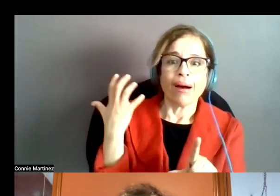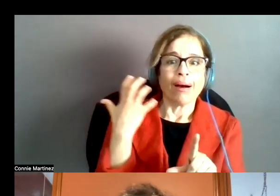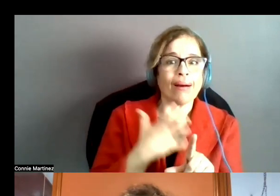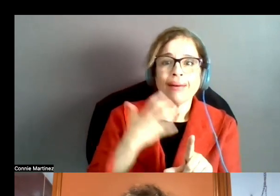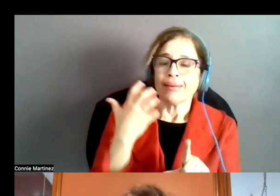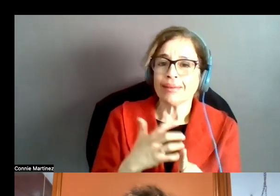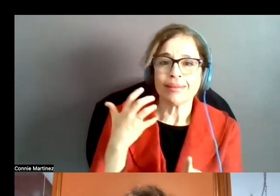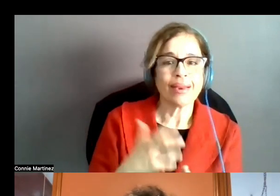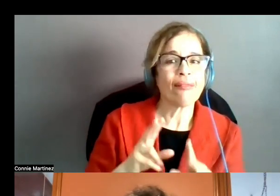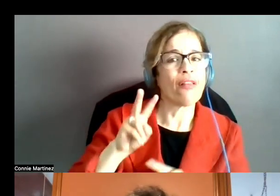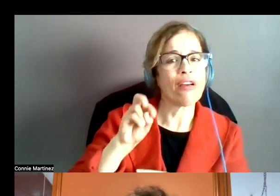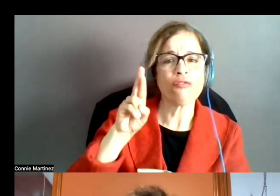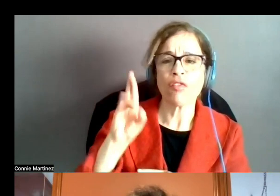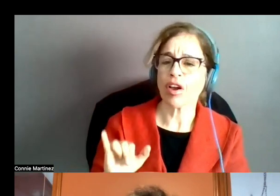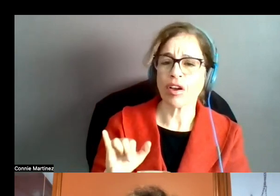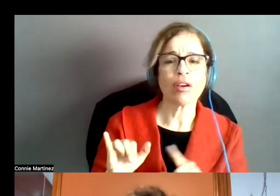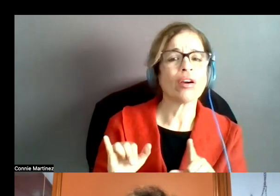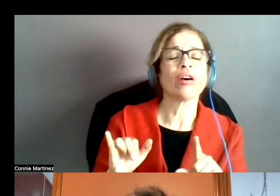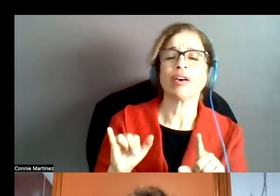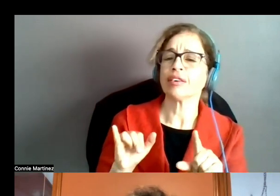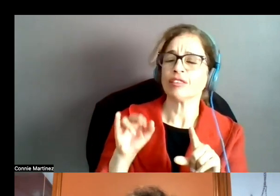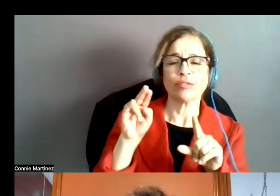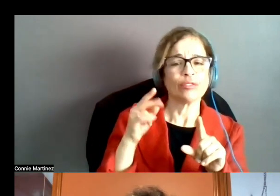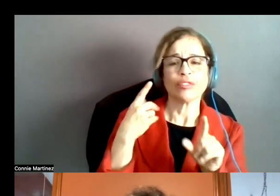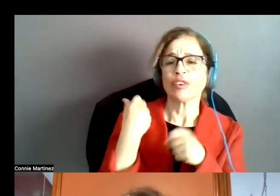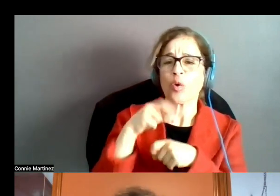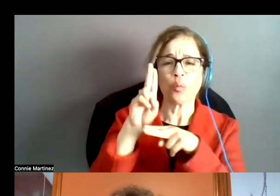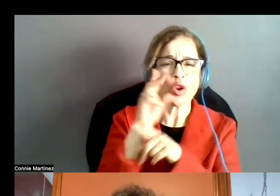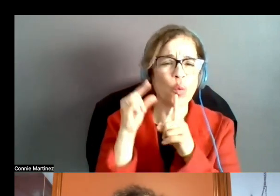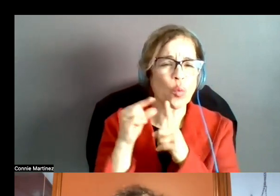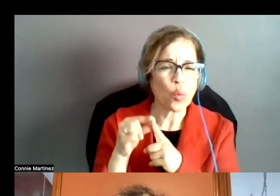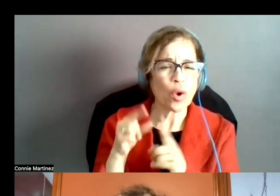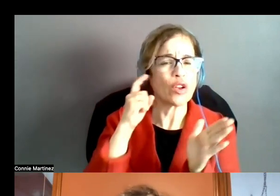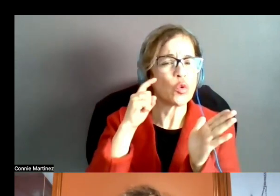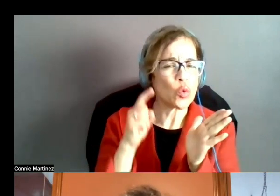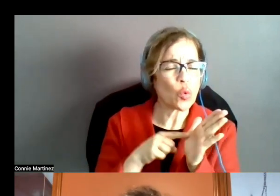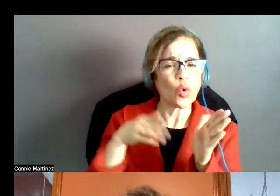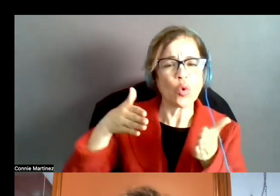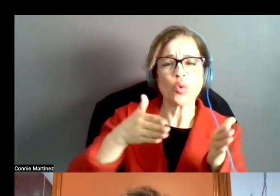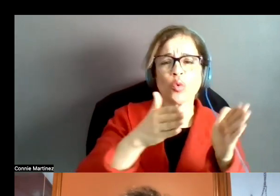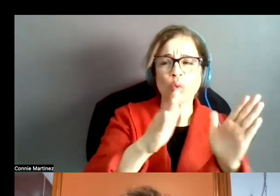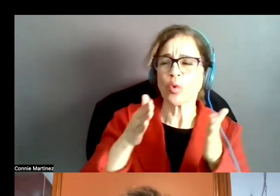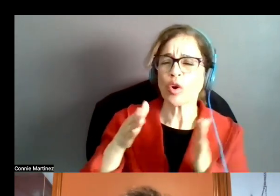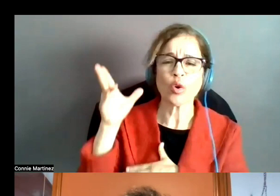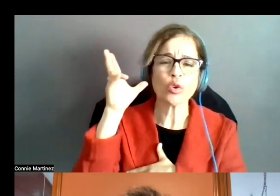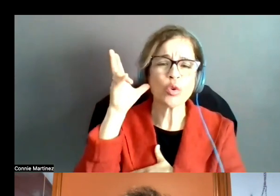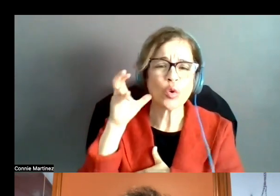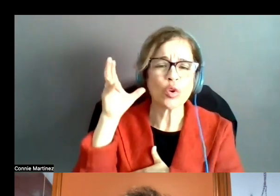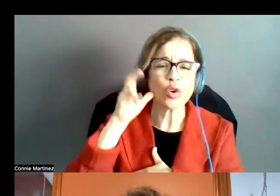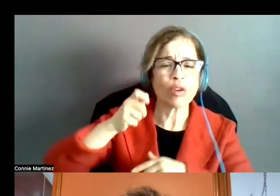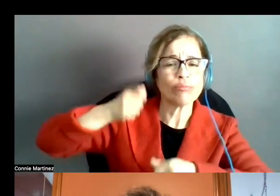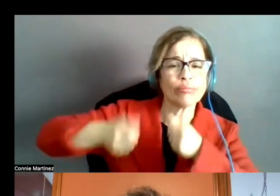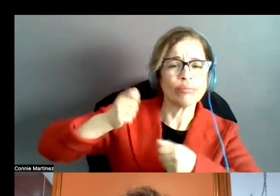it is very, very notorious, if I may use that word. When you walk in the streets, you hear drumming